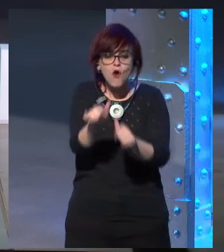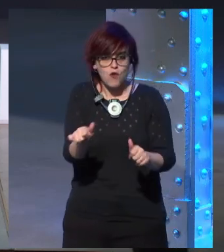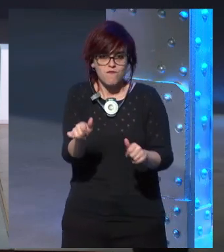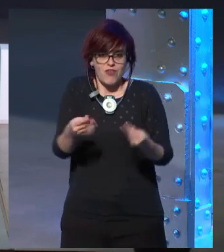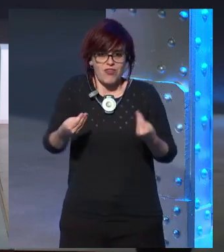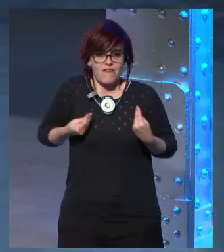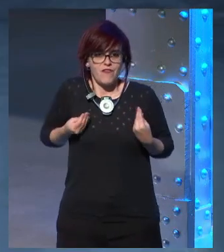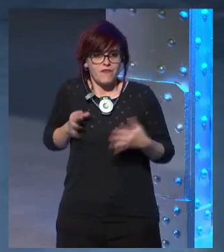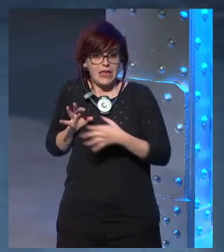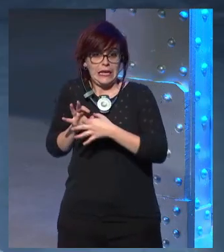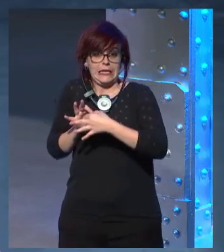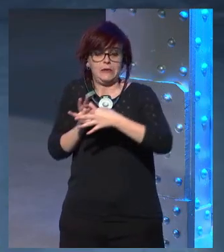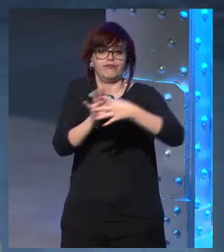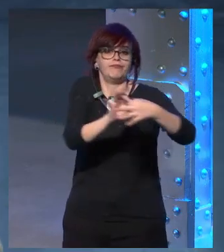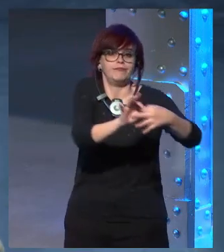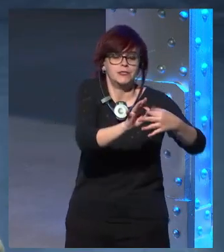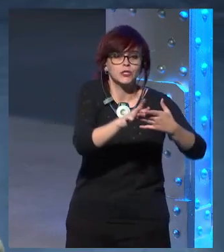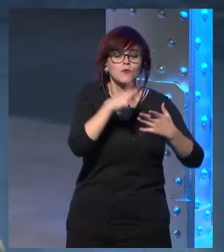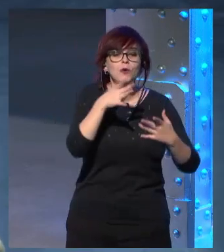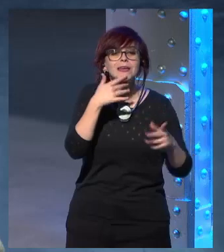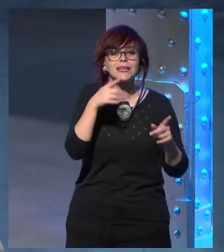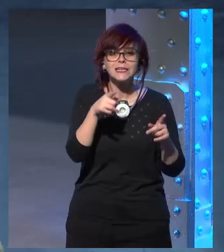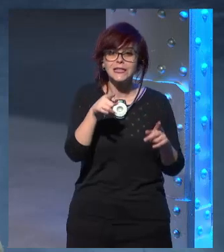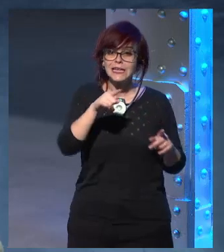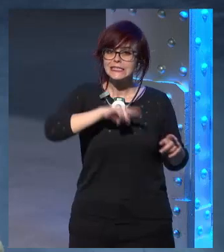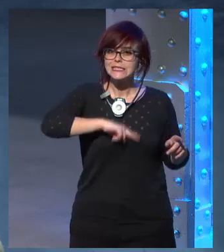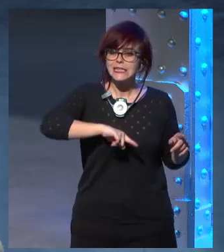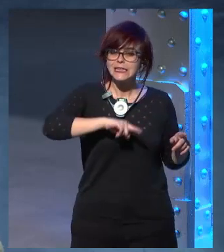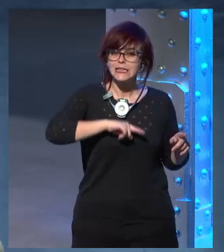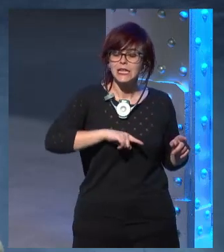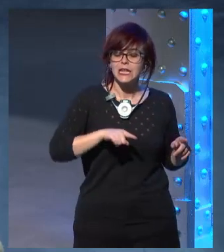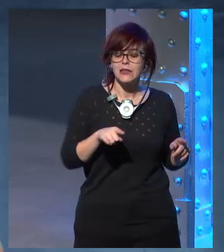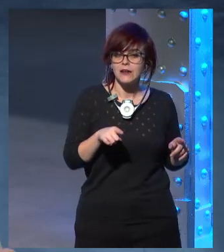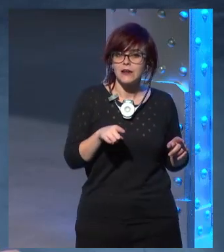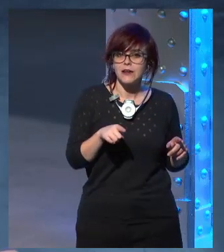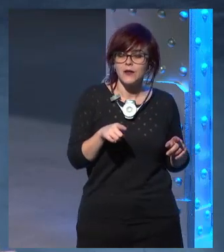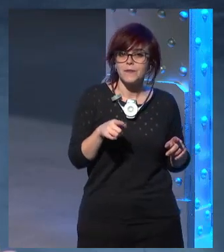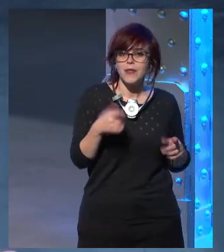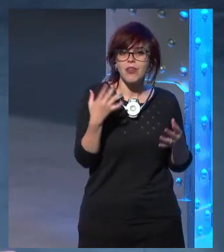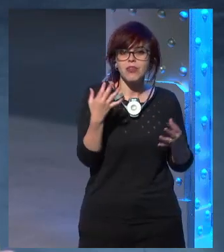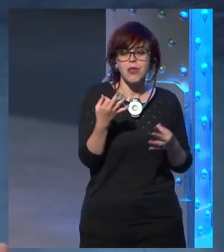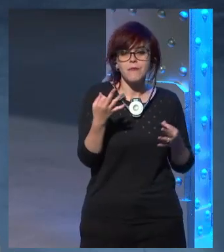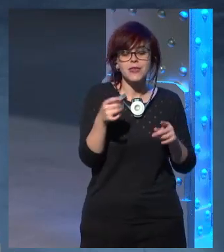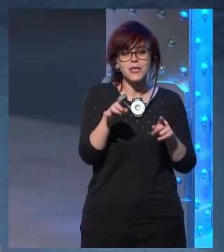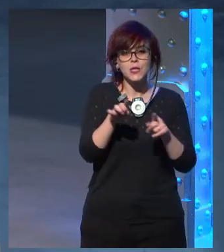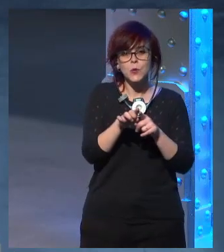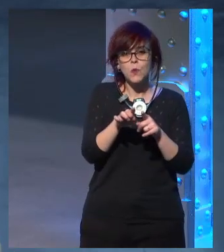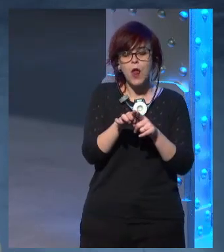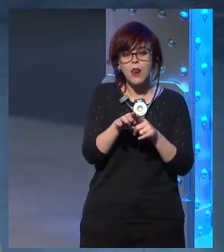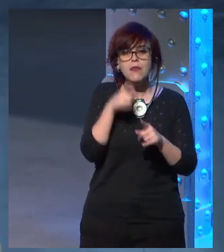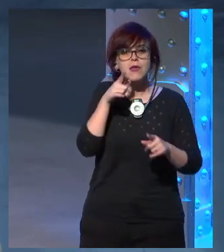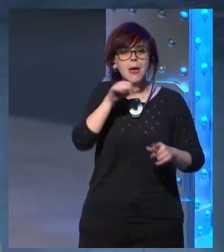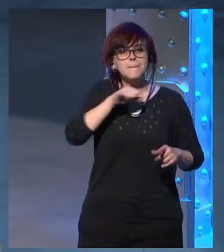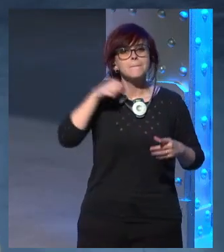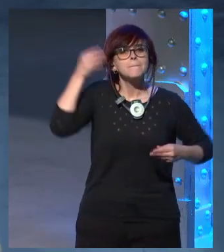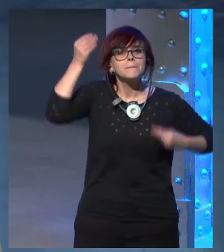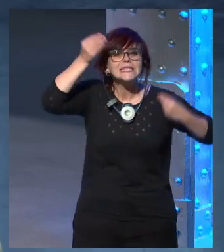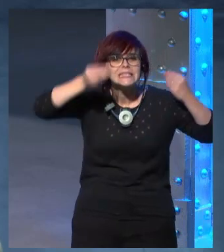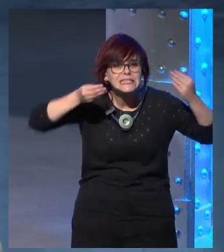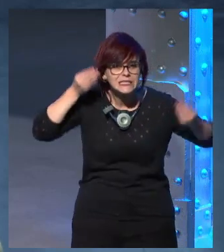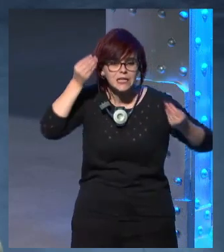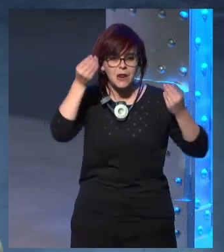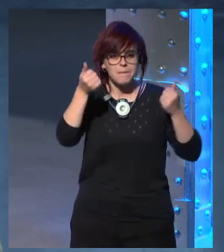that sense is to make folks more reflective and conscious of when they are learning in their everyday life.